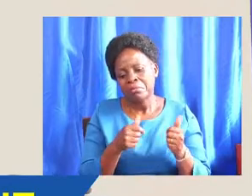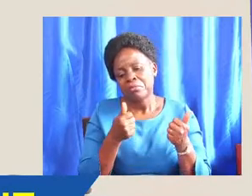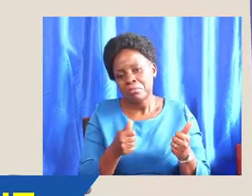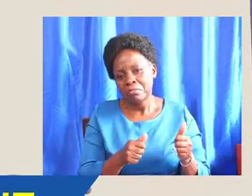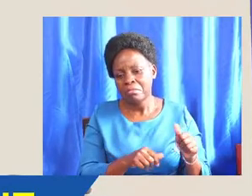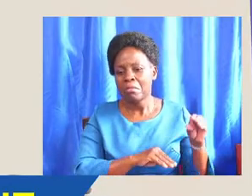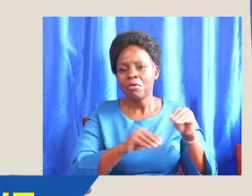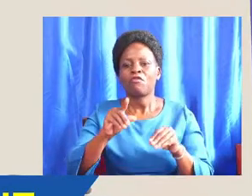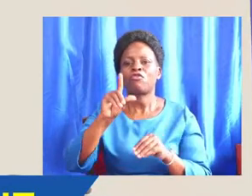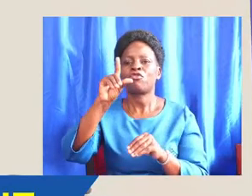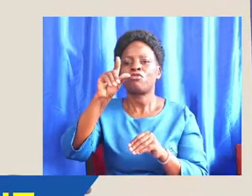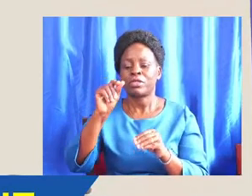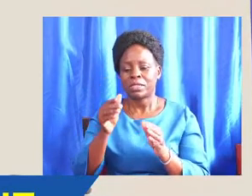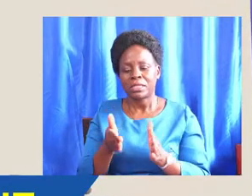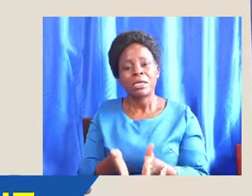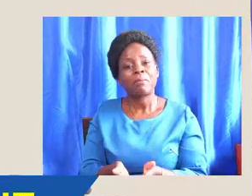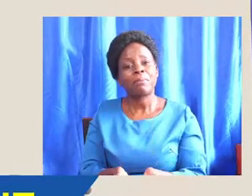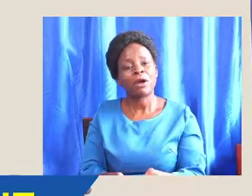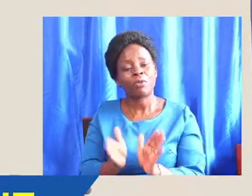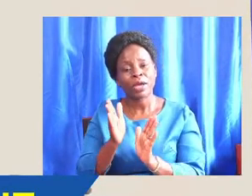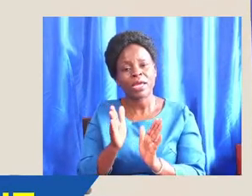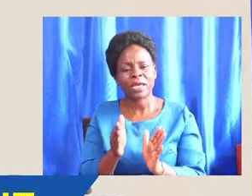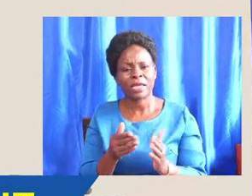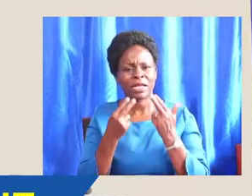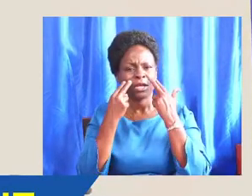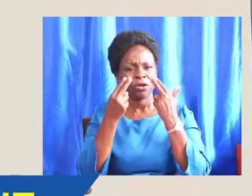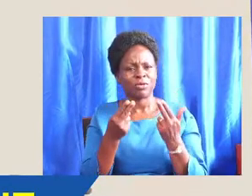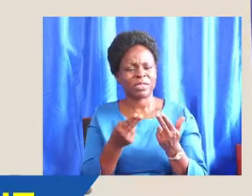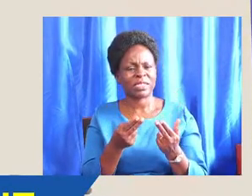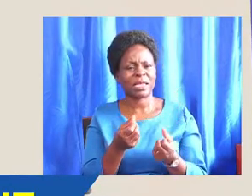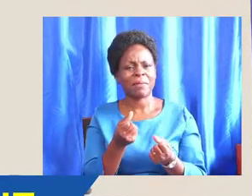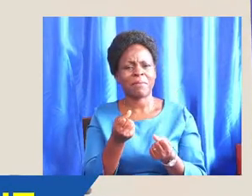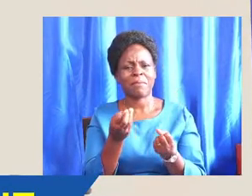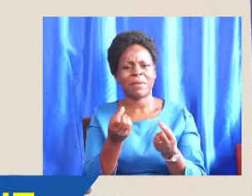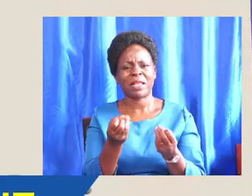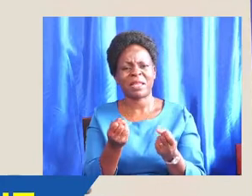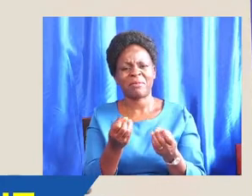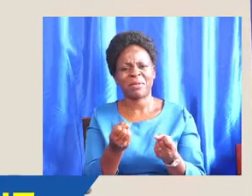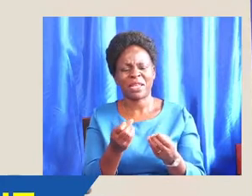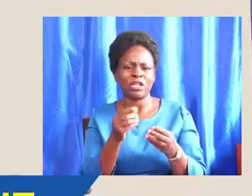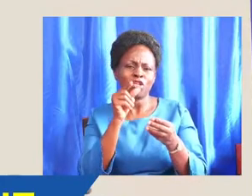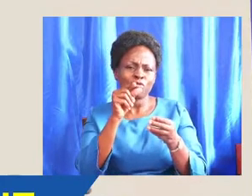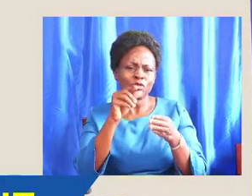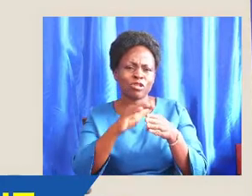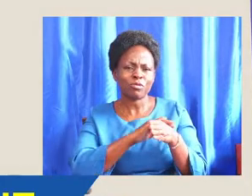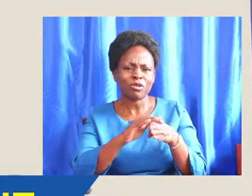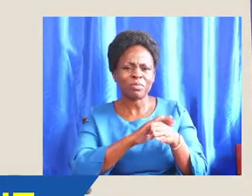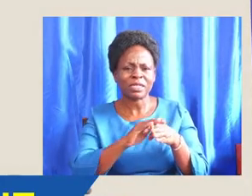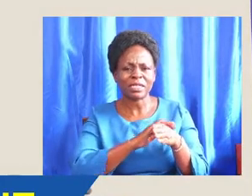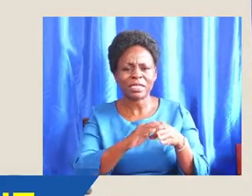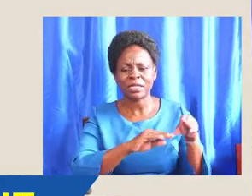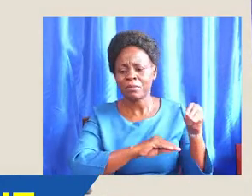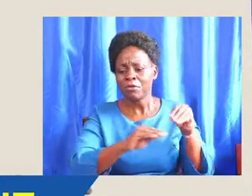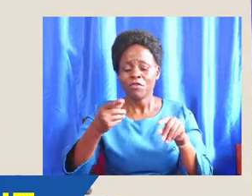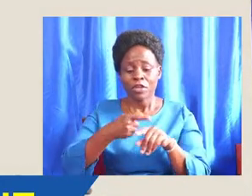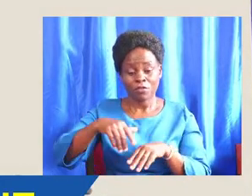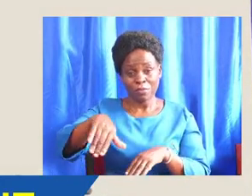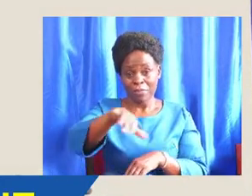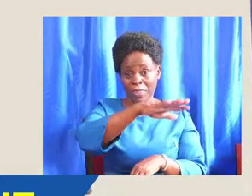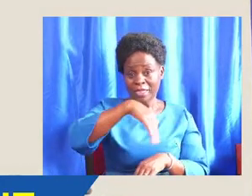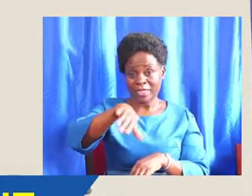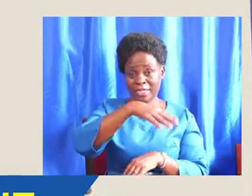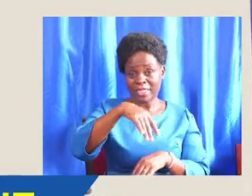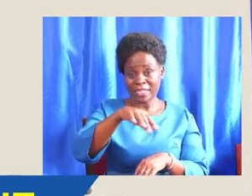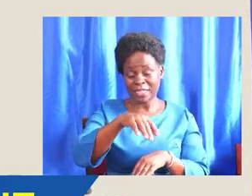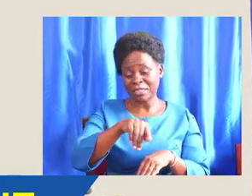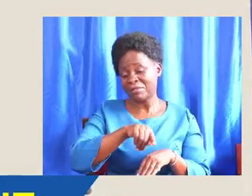cheaper options. So we see most of these small businesses moving from the city center to